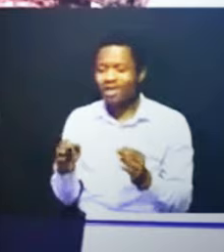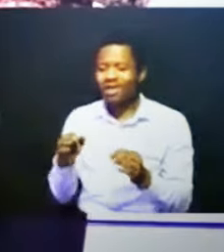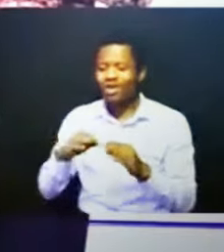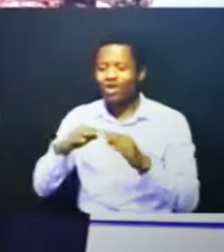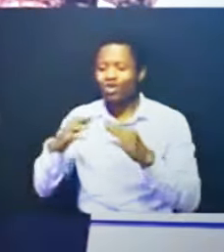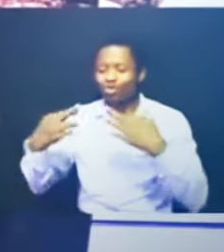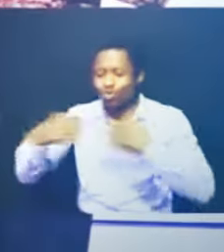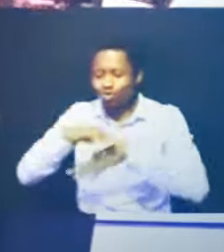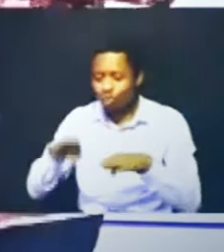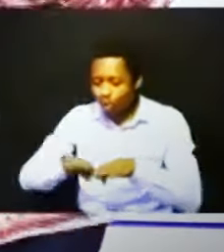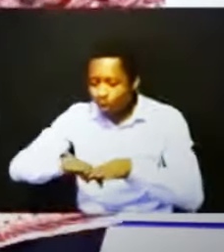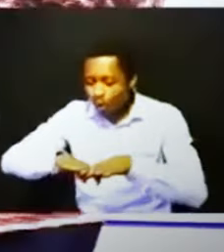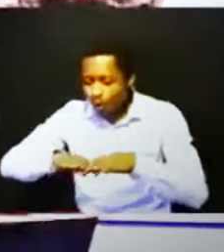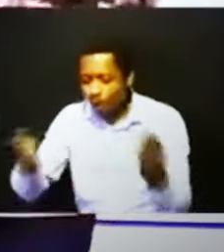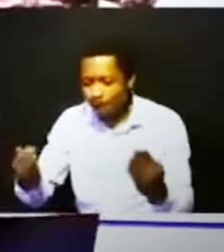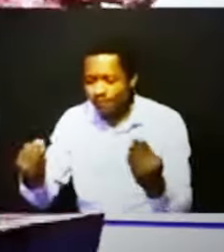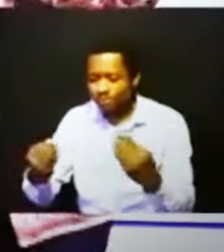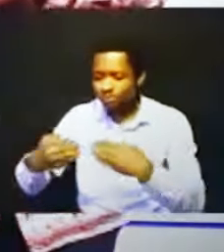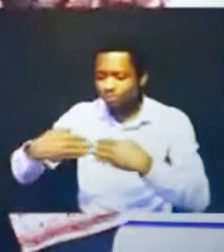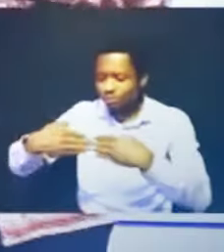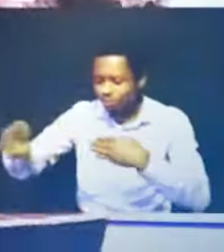front